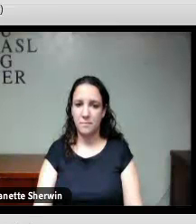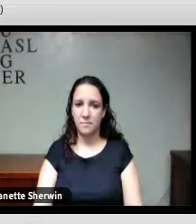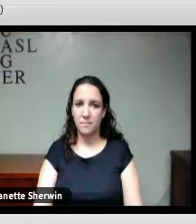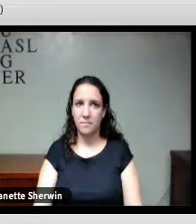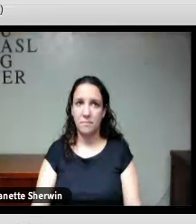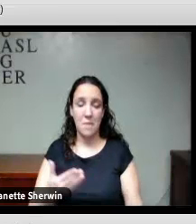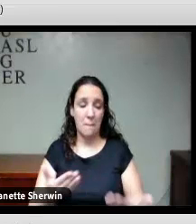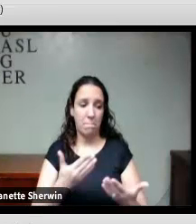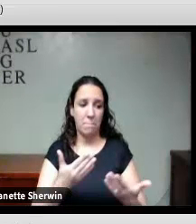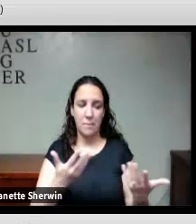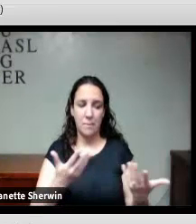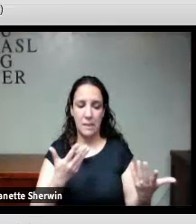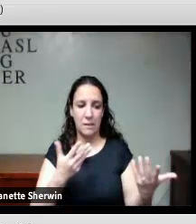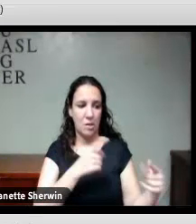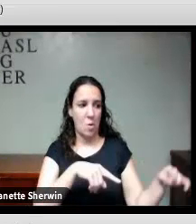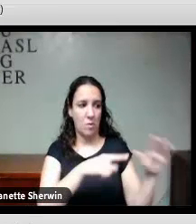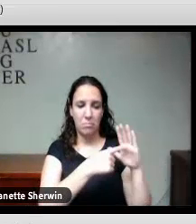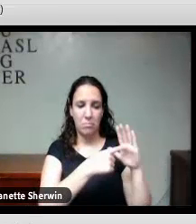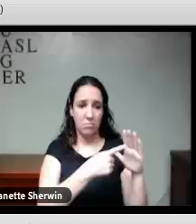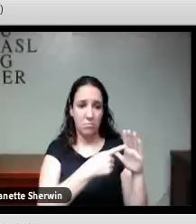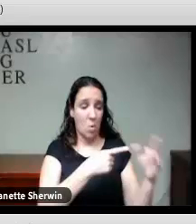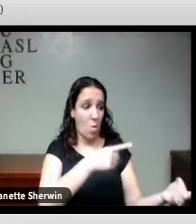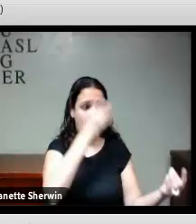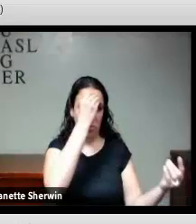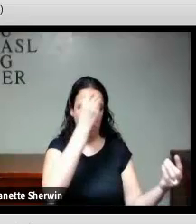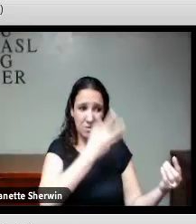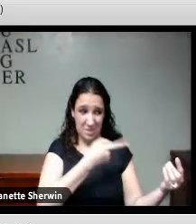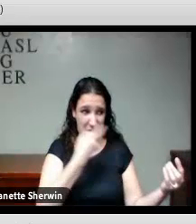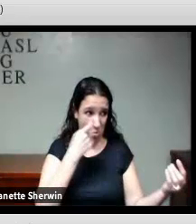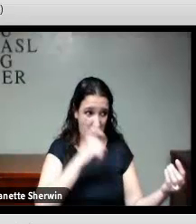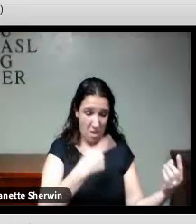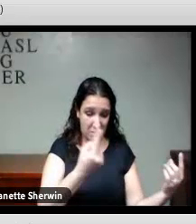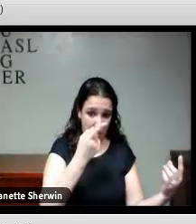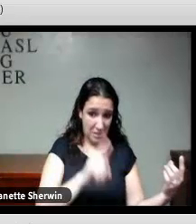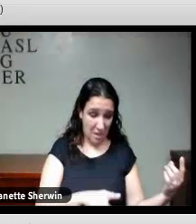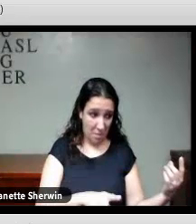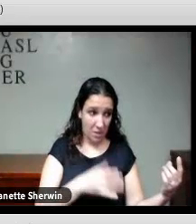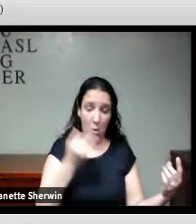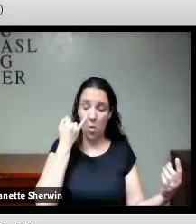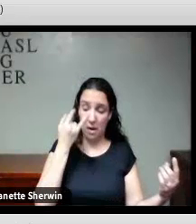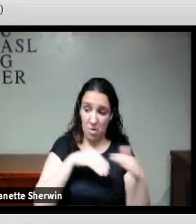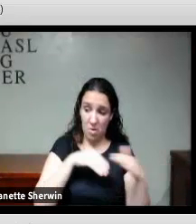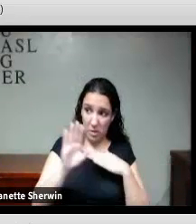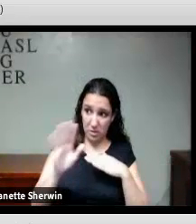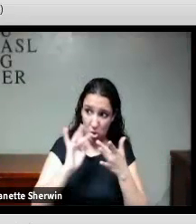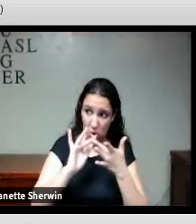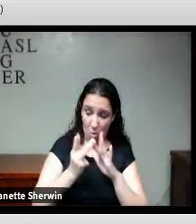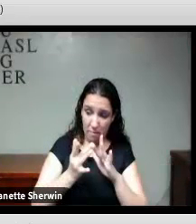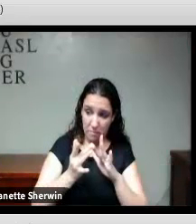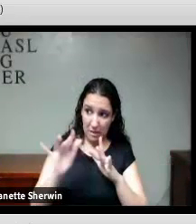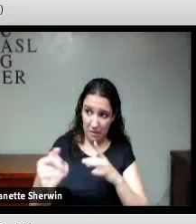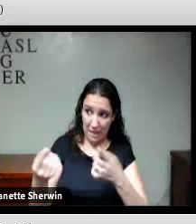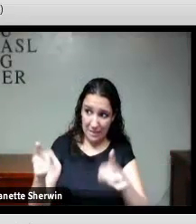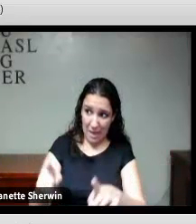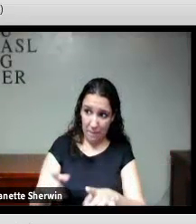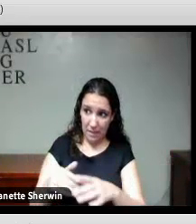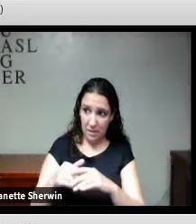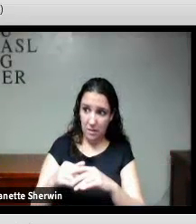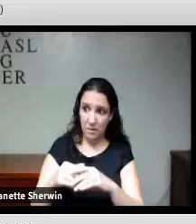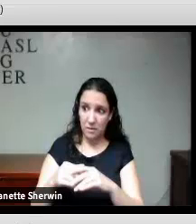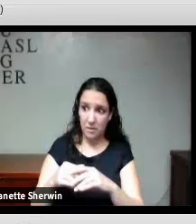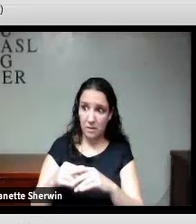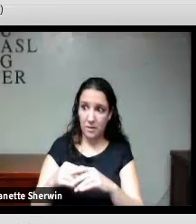Did you realize this is happening? Did you realize that when you go to your website, this is what happens? I sent an email to somebody the other day that the website wasn't